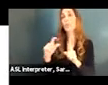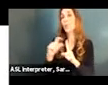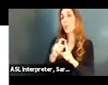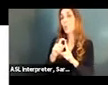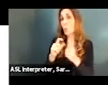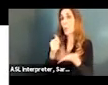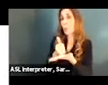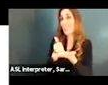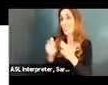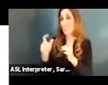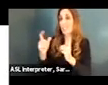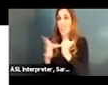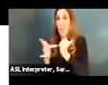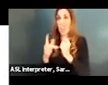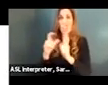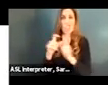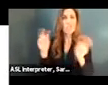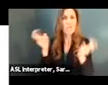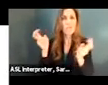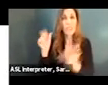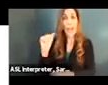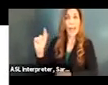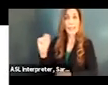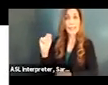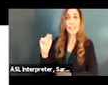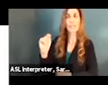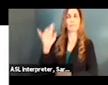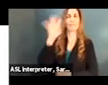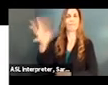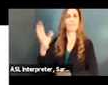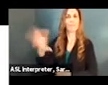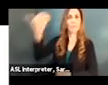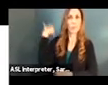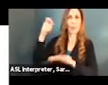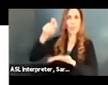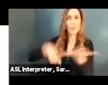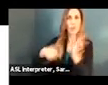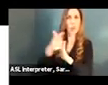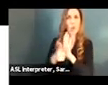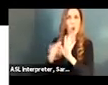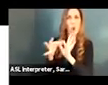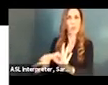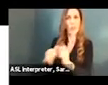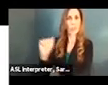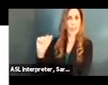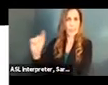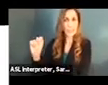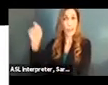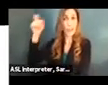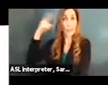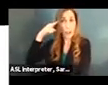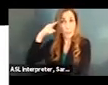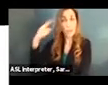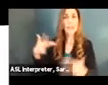assistive technology was coined back when they were writing the Aac Act, and the government didn't